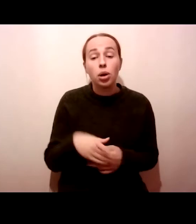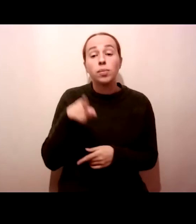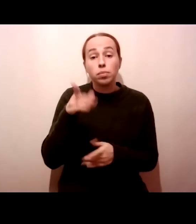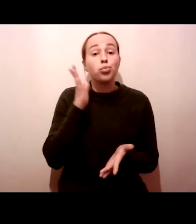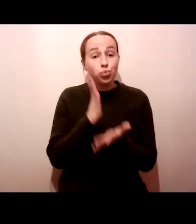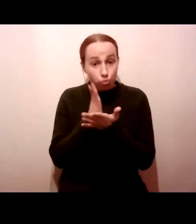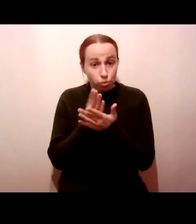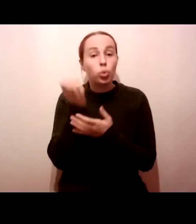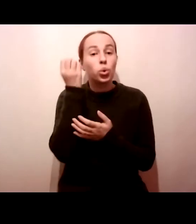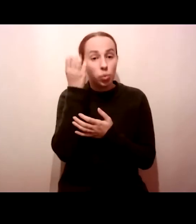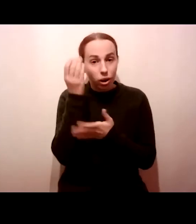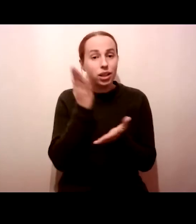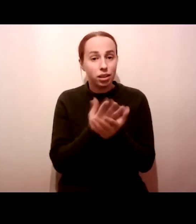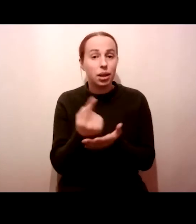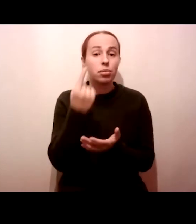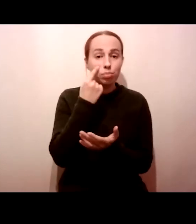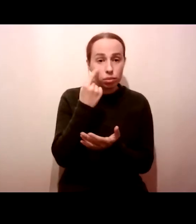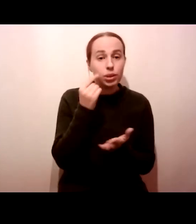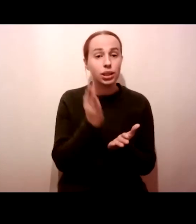it raises awareness,